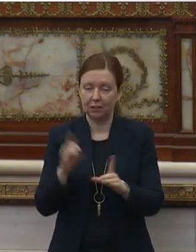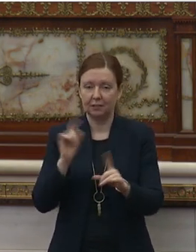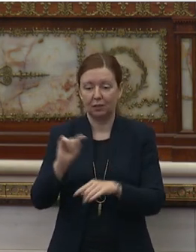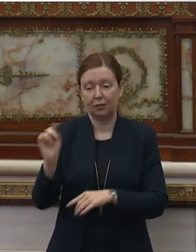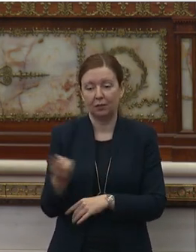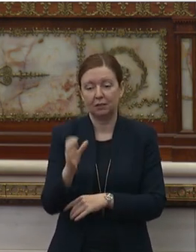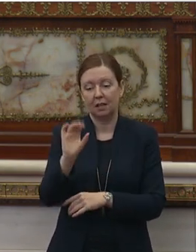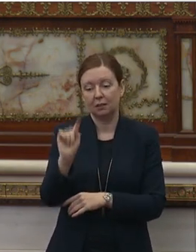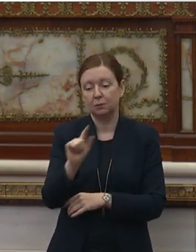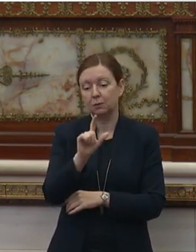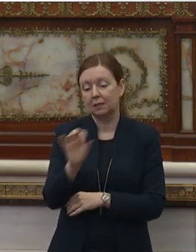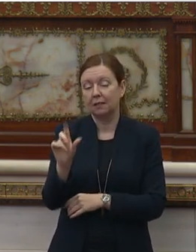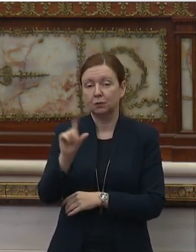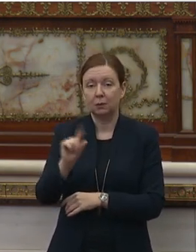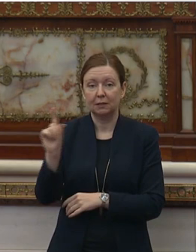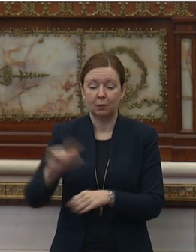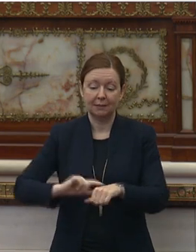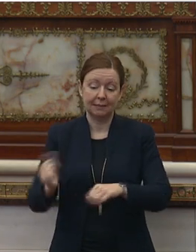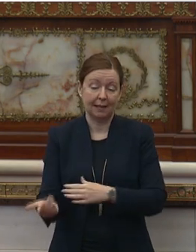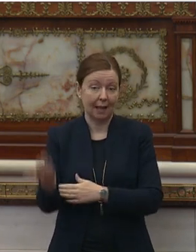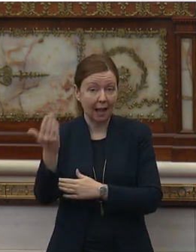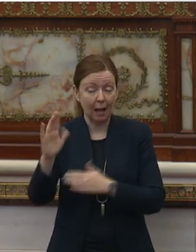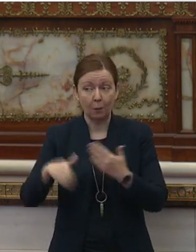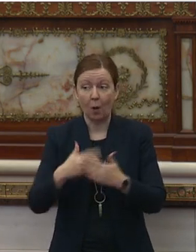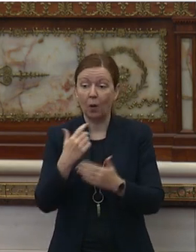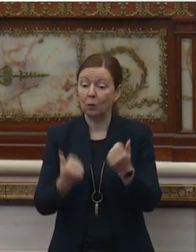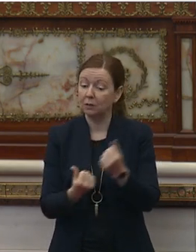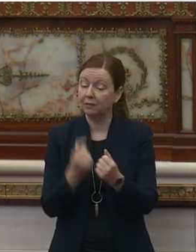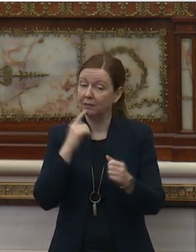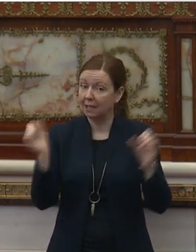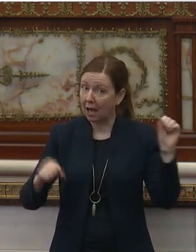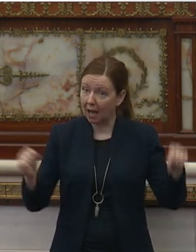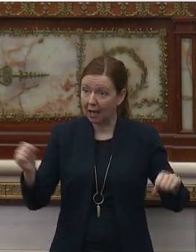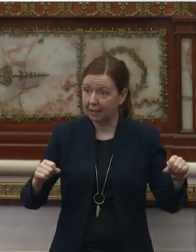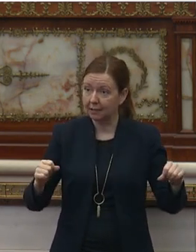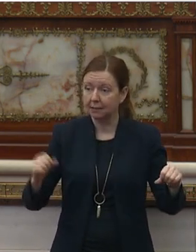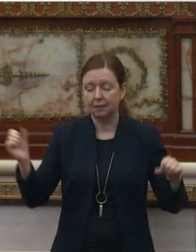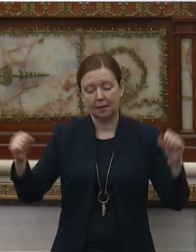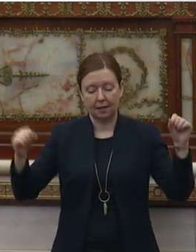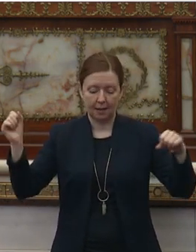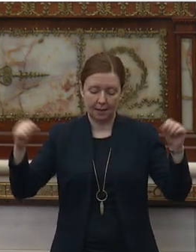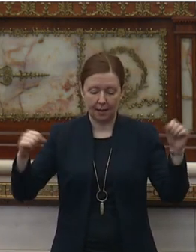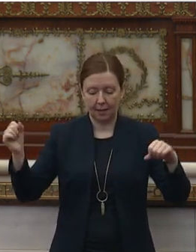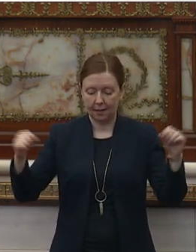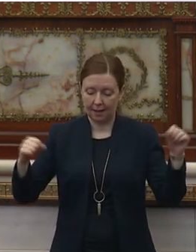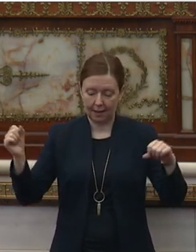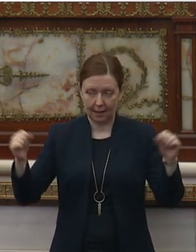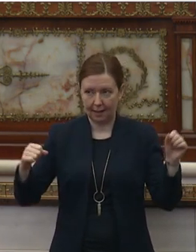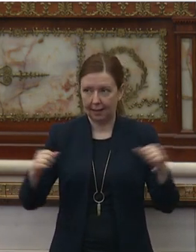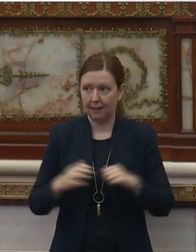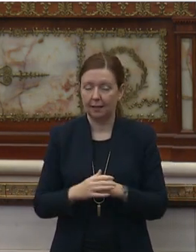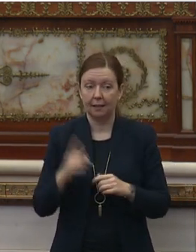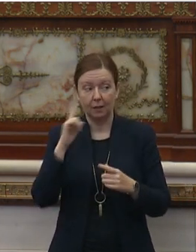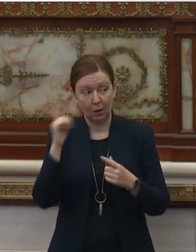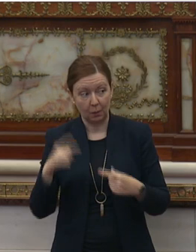Thursday, October 29th, 2020, 10 a.m. All in favor will say aye. Aye. Aye. Aye.